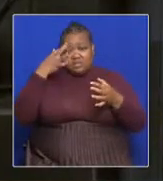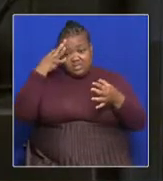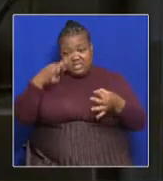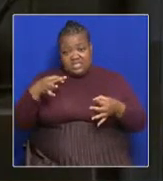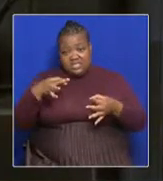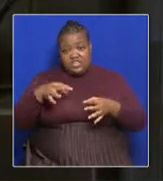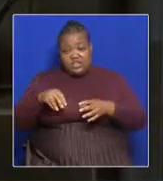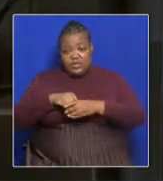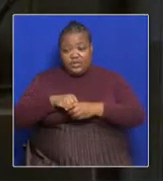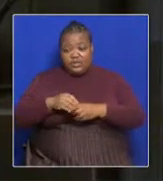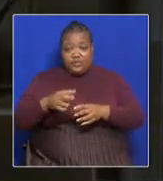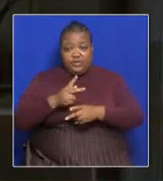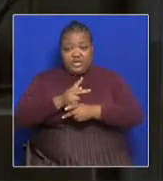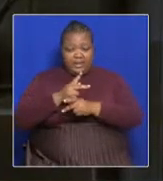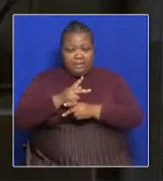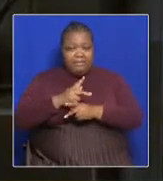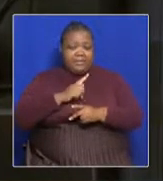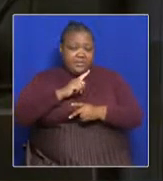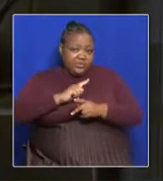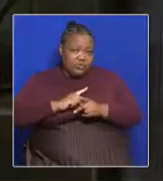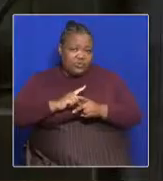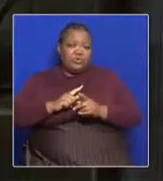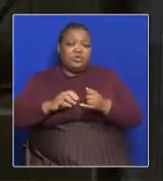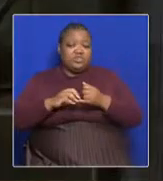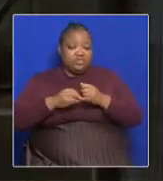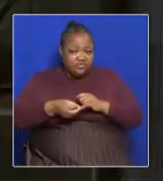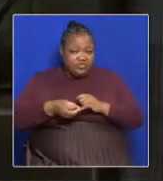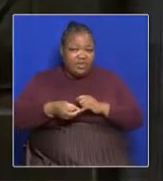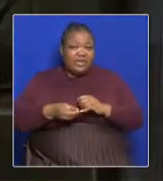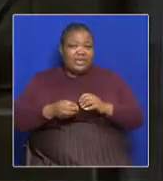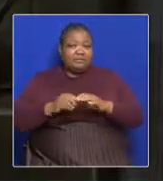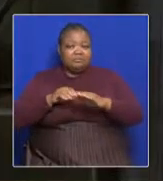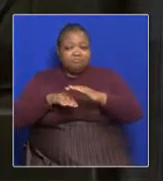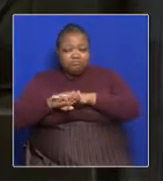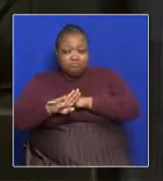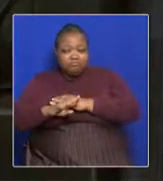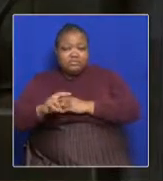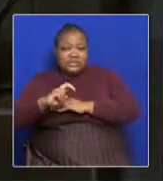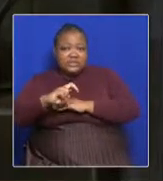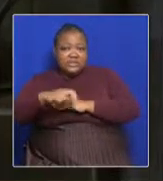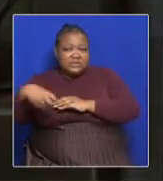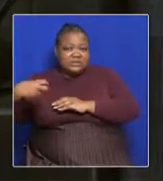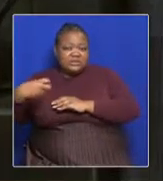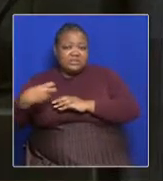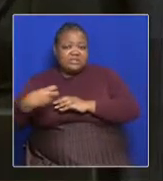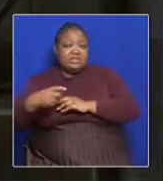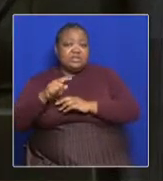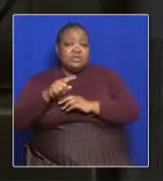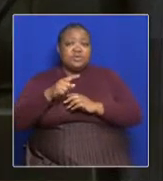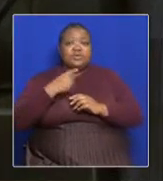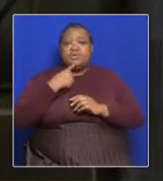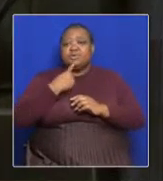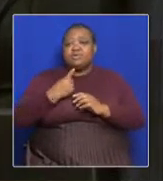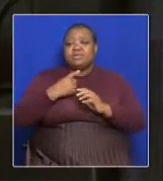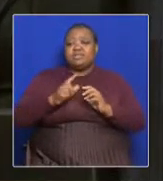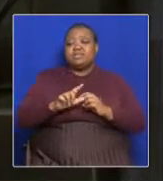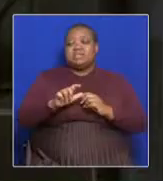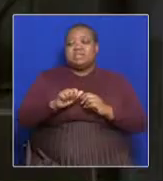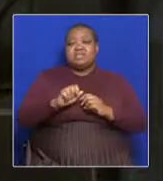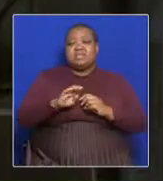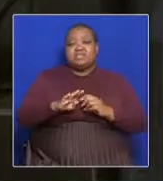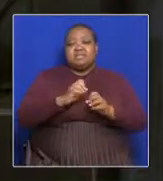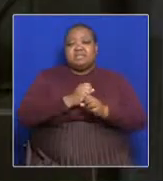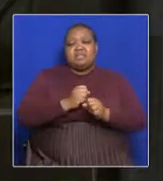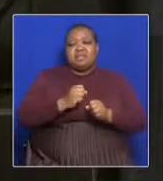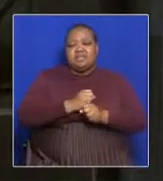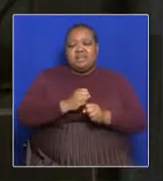told that there was an attempted break-in. You tell us that the lab could never take these because Amanzimtoti